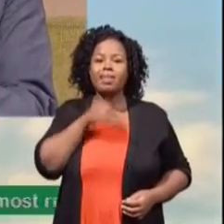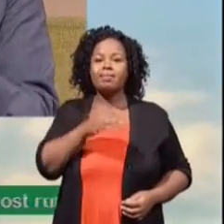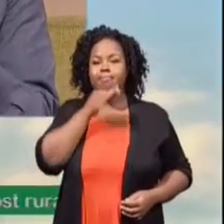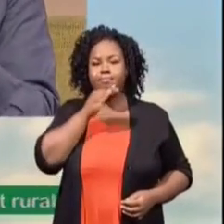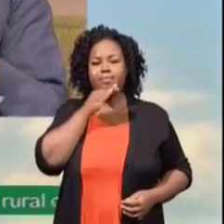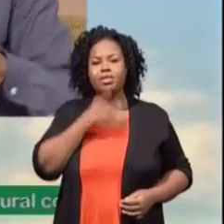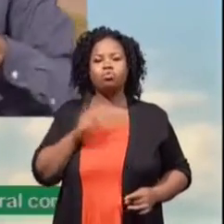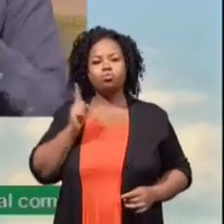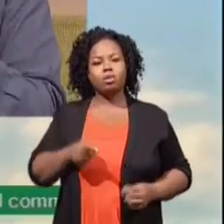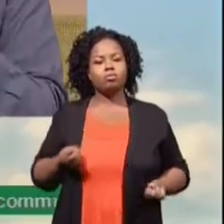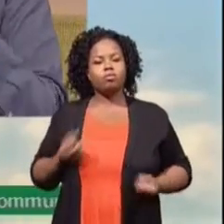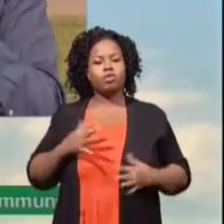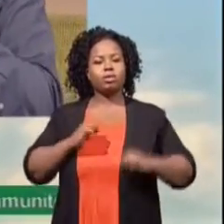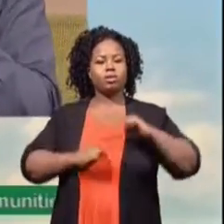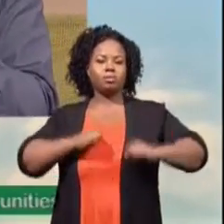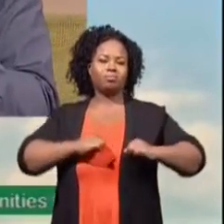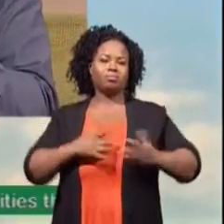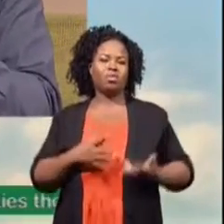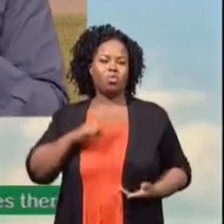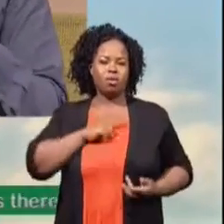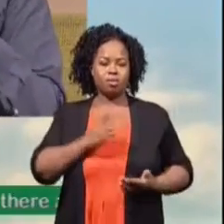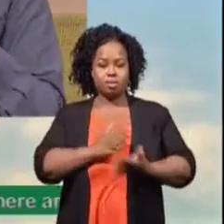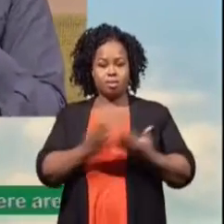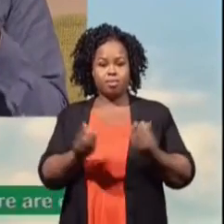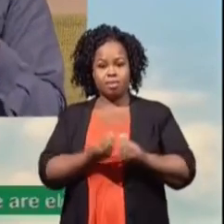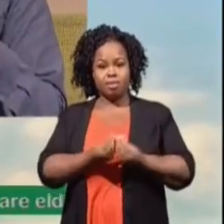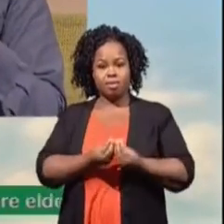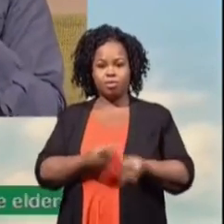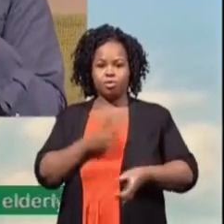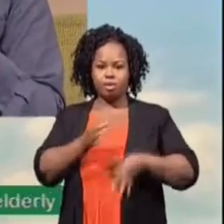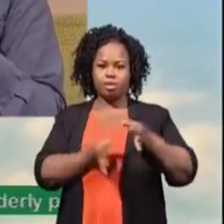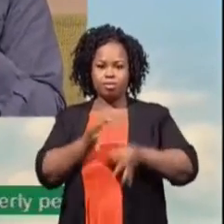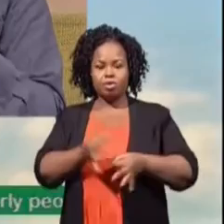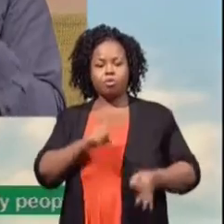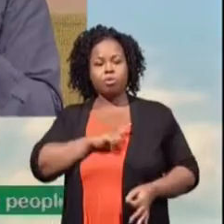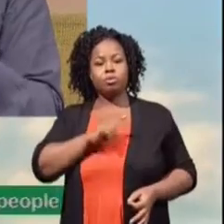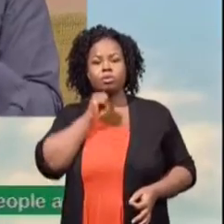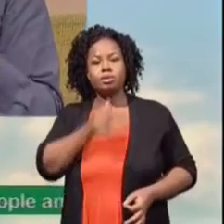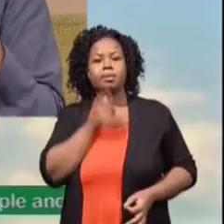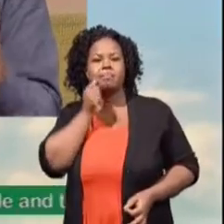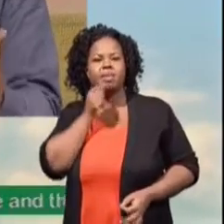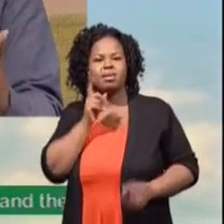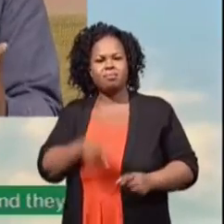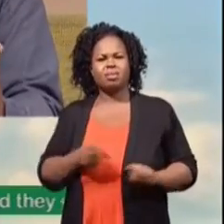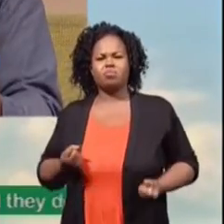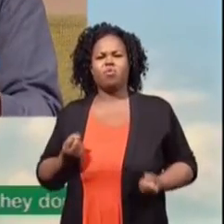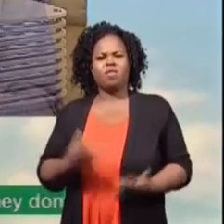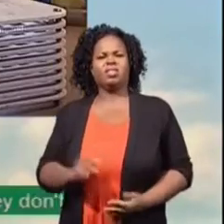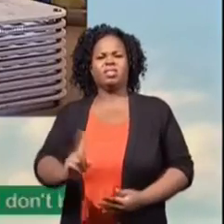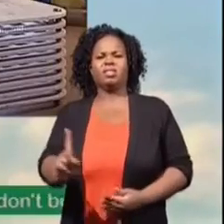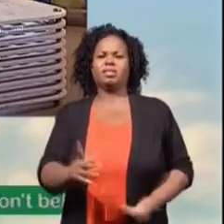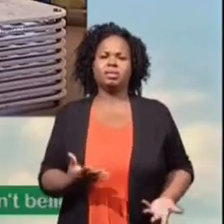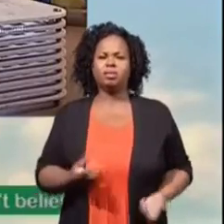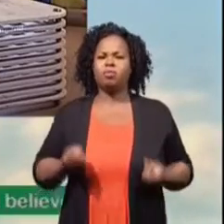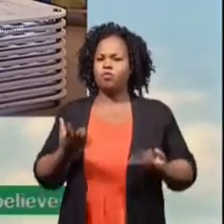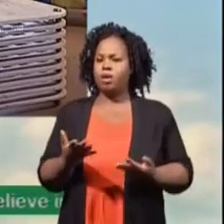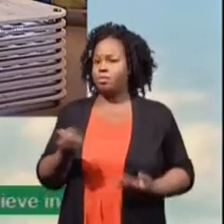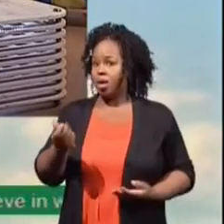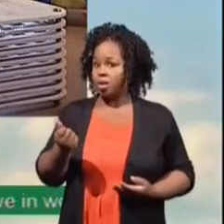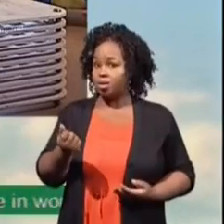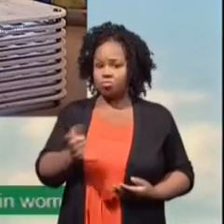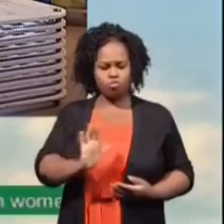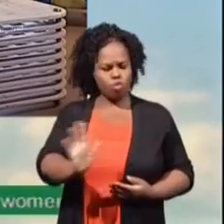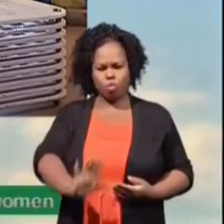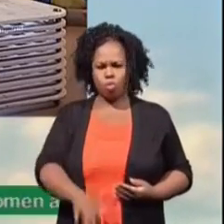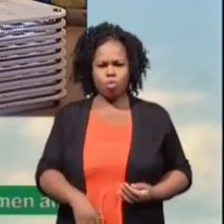ama decision umele uprovide stability because khona izinto emele sizidefine sithi indoda must provide what is it ukuthi uprovide